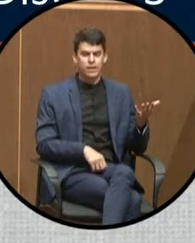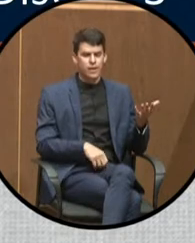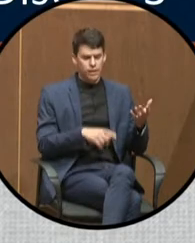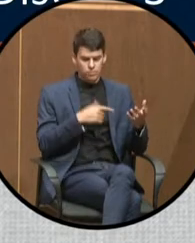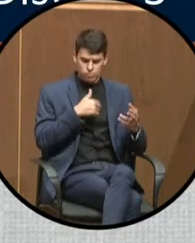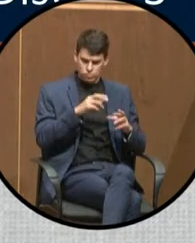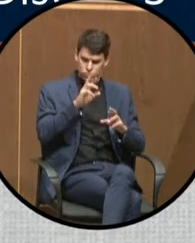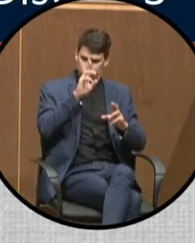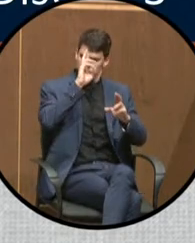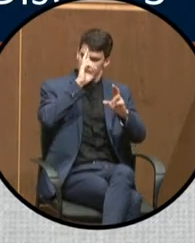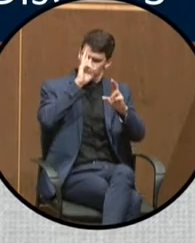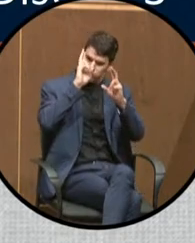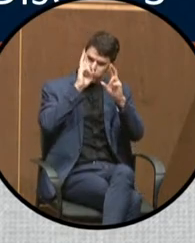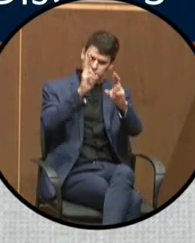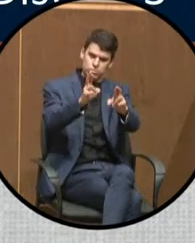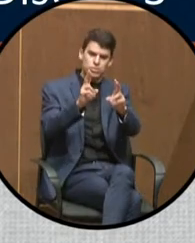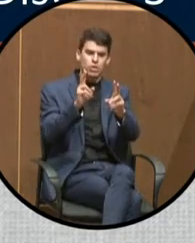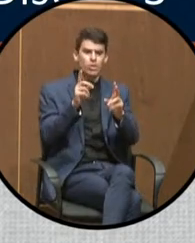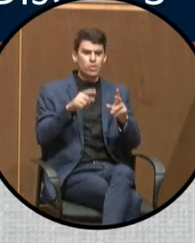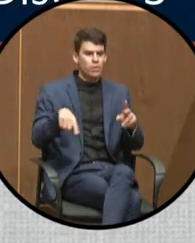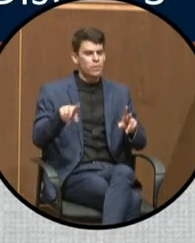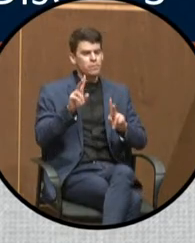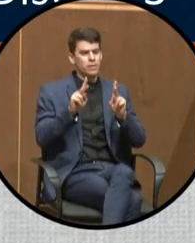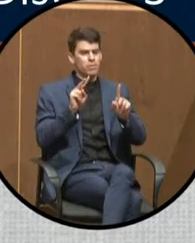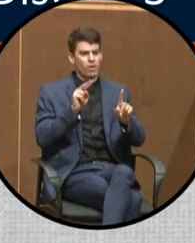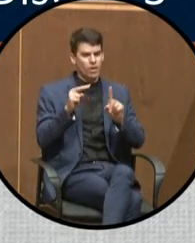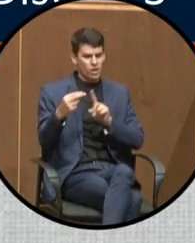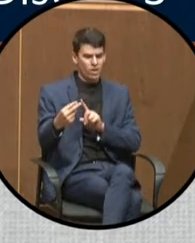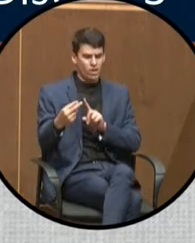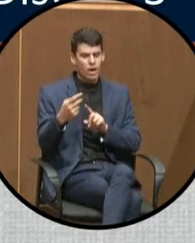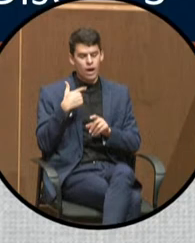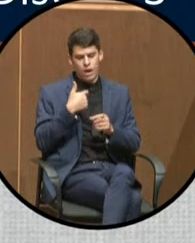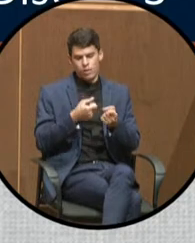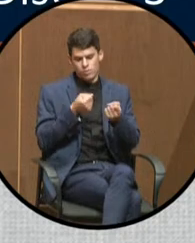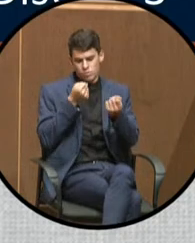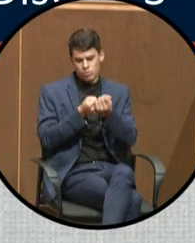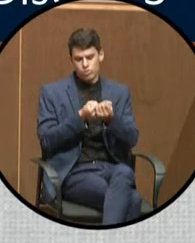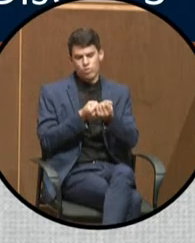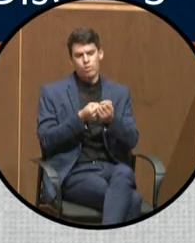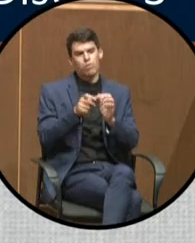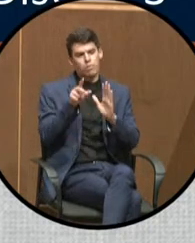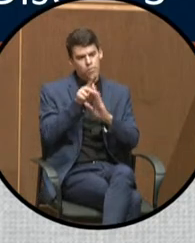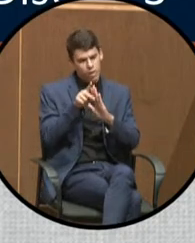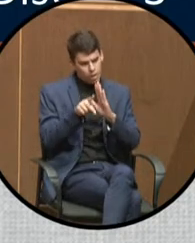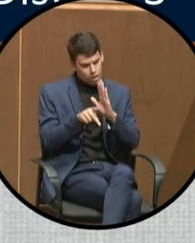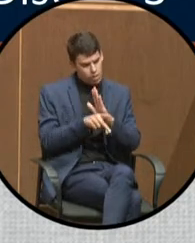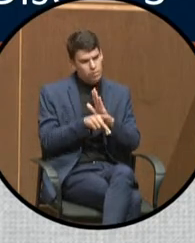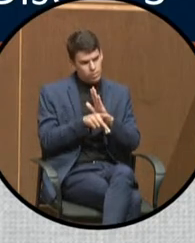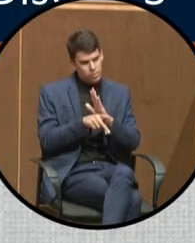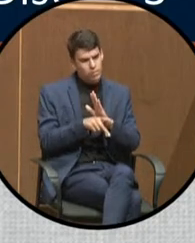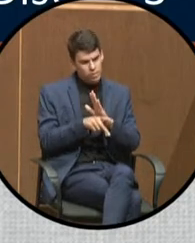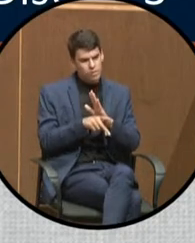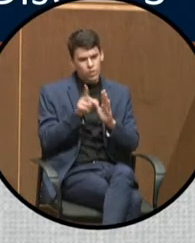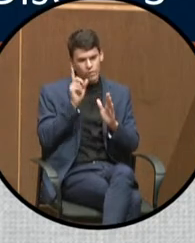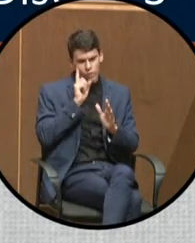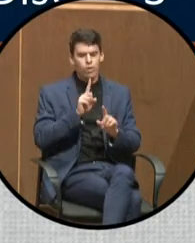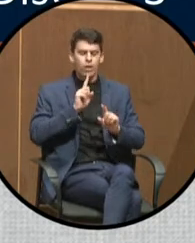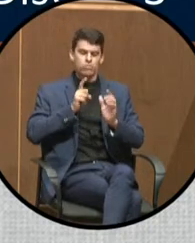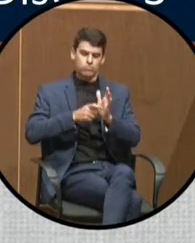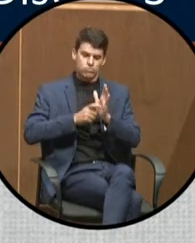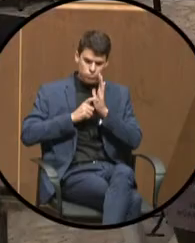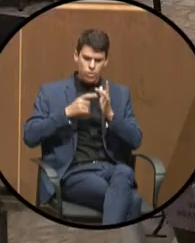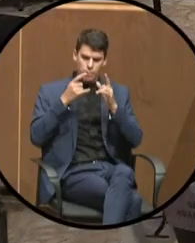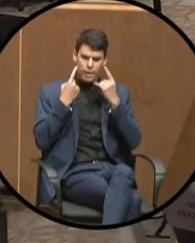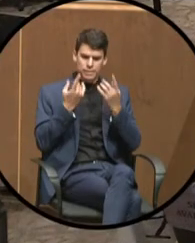respect for those with different opinions, I am going to support the policy as recommended. Thank you,